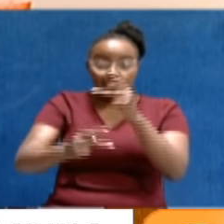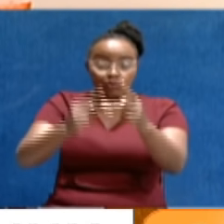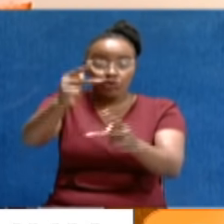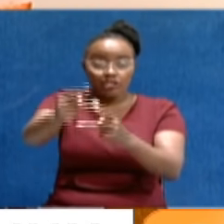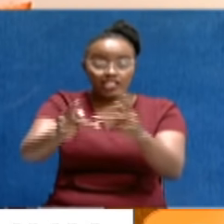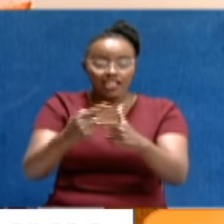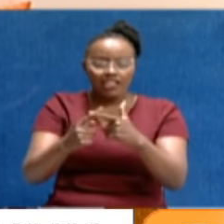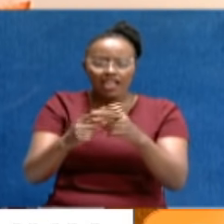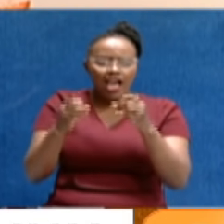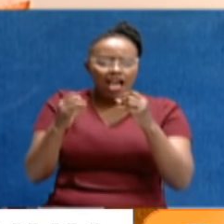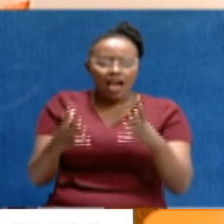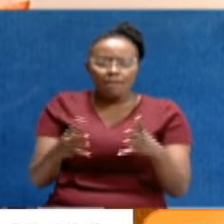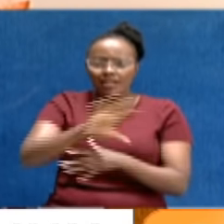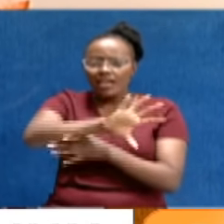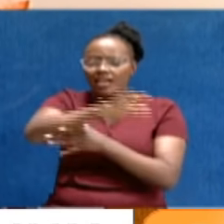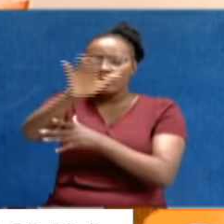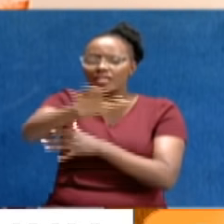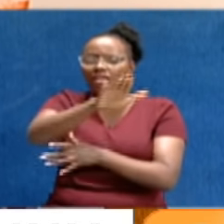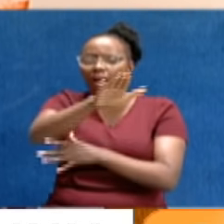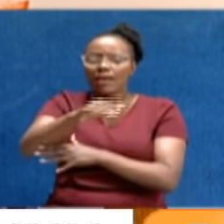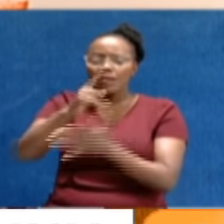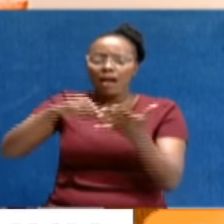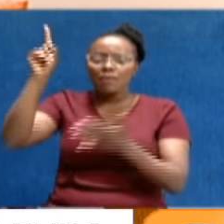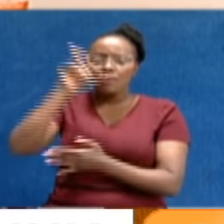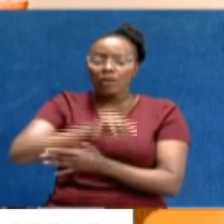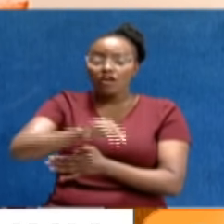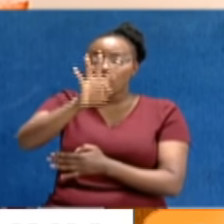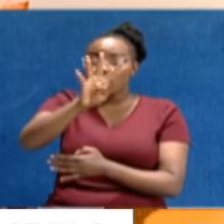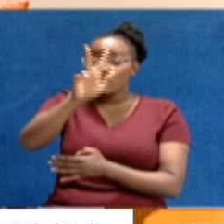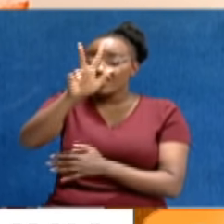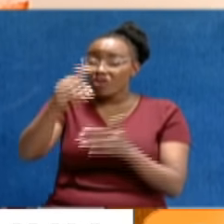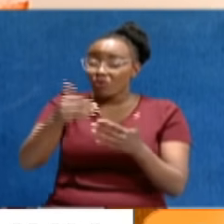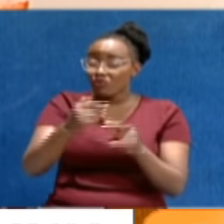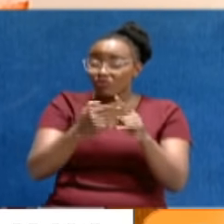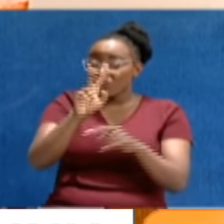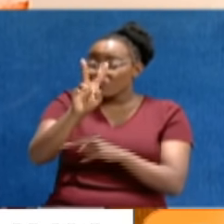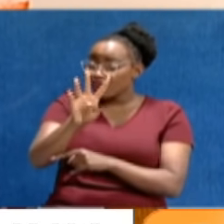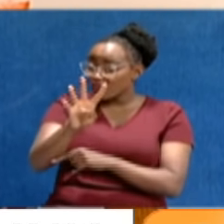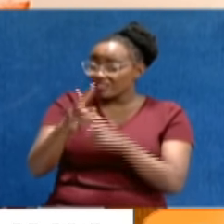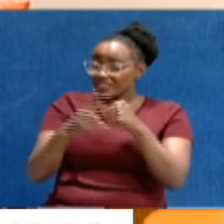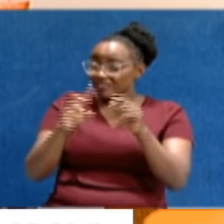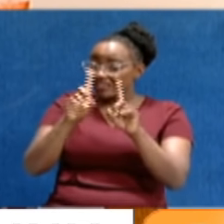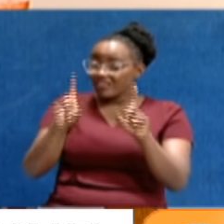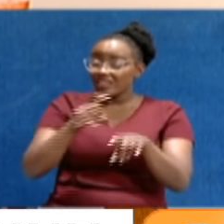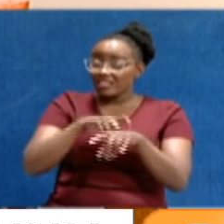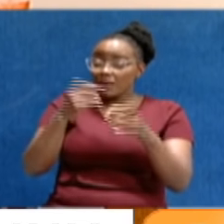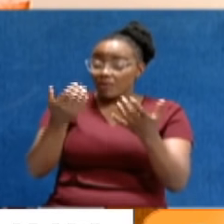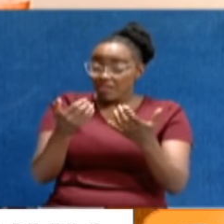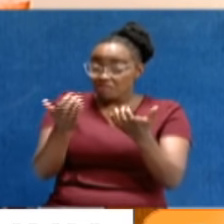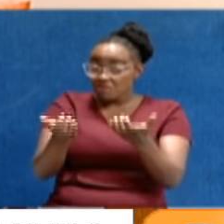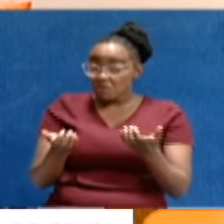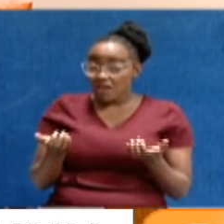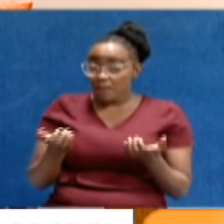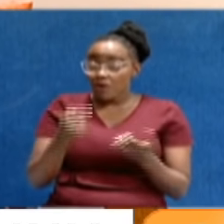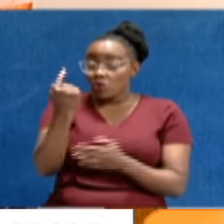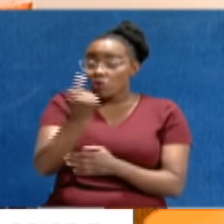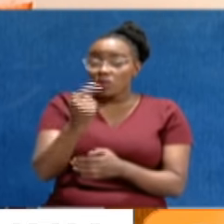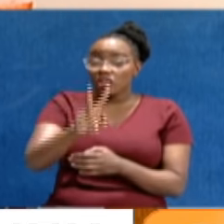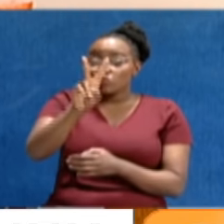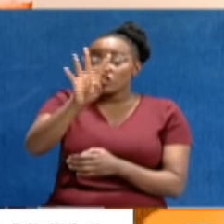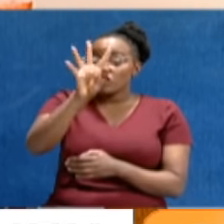process, how many county assemblies said yes? Were they 43 out of 47? When the requirement really was